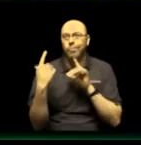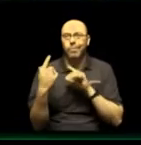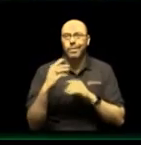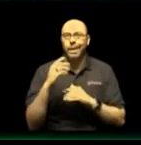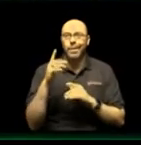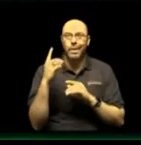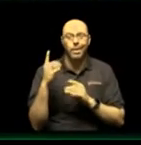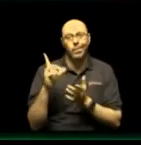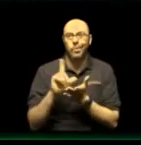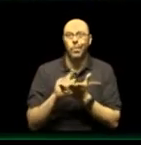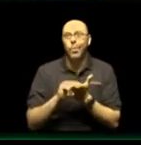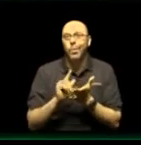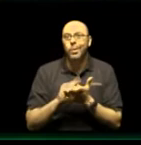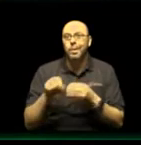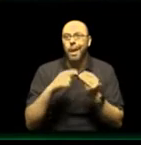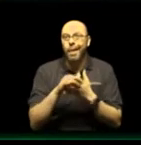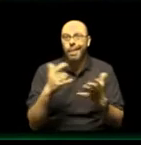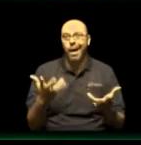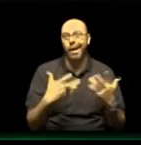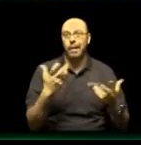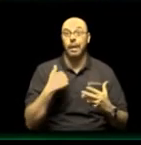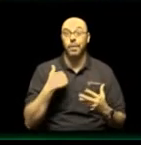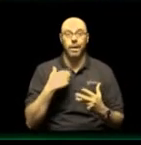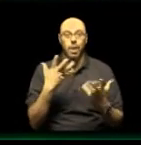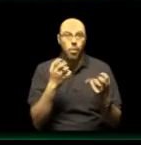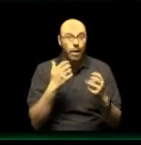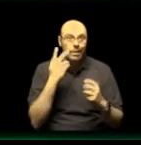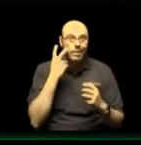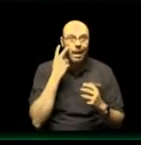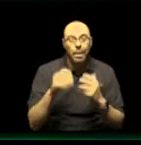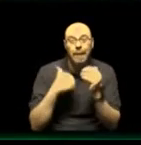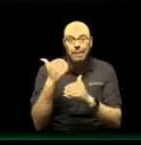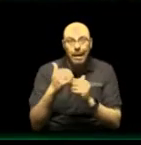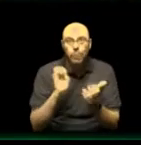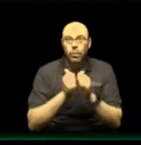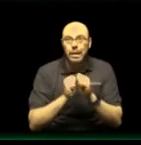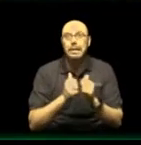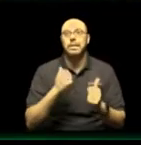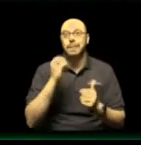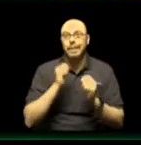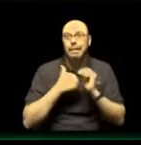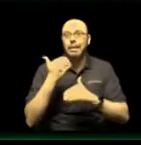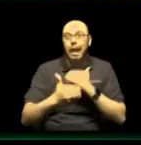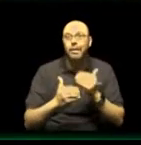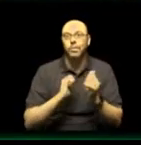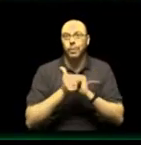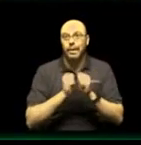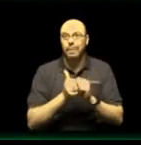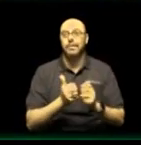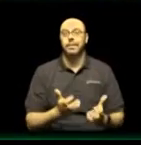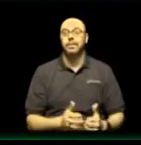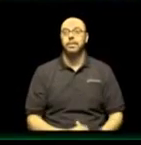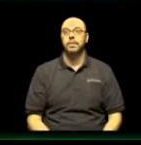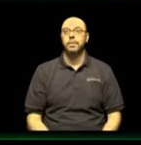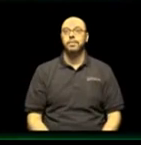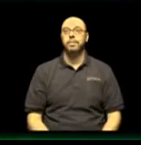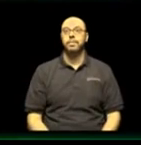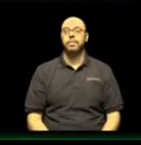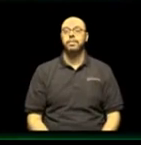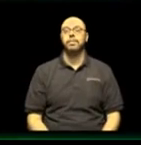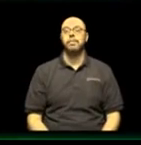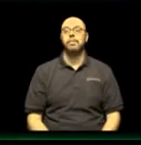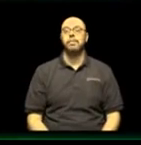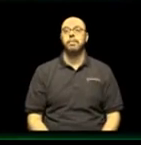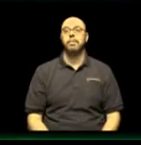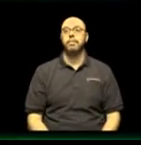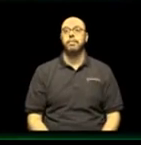Yeah. And he was looking forward to the next race, the next race, the next race. So he was excited. Did your mom talk